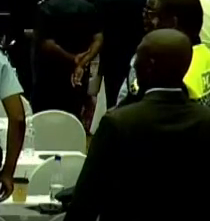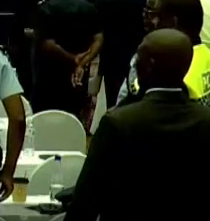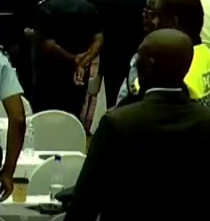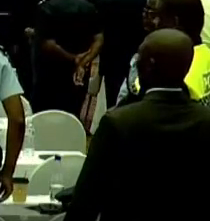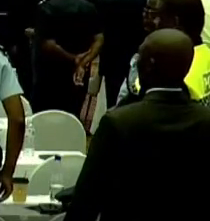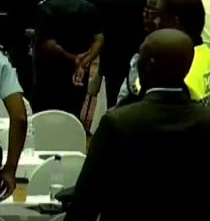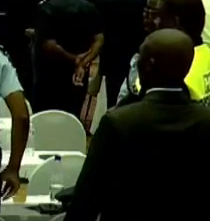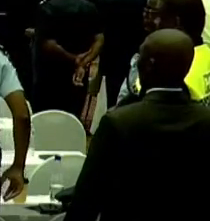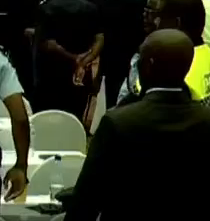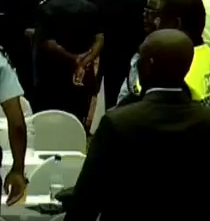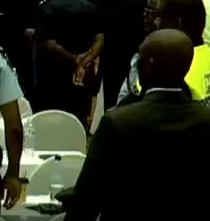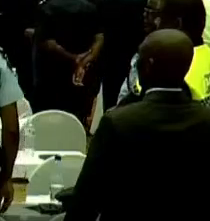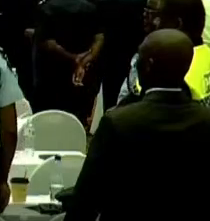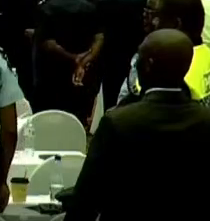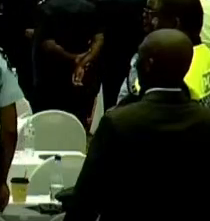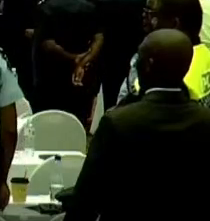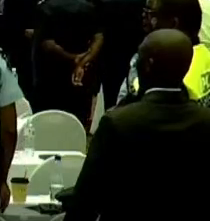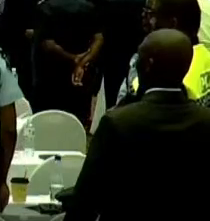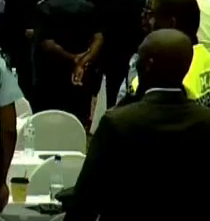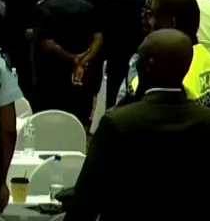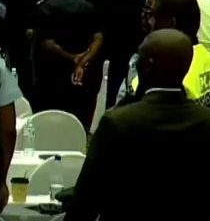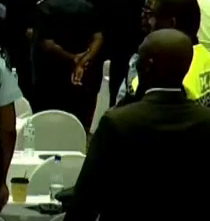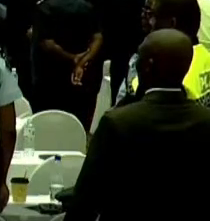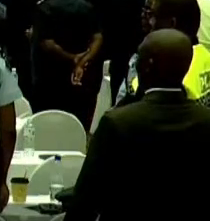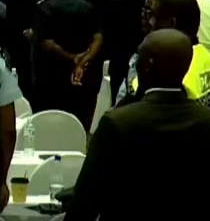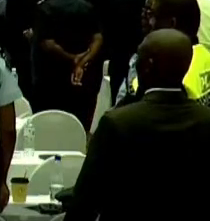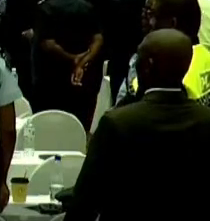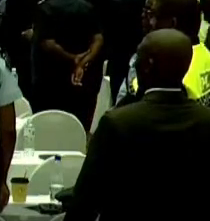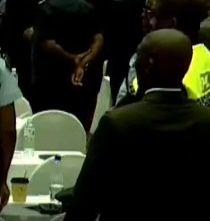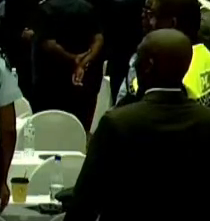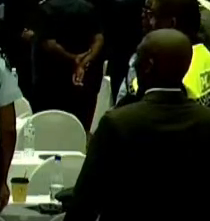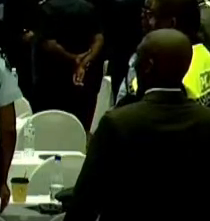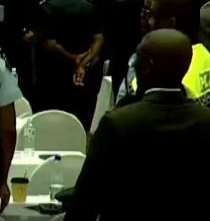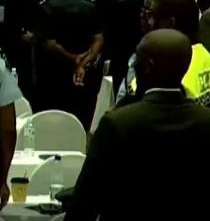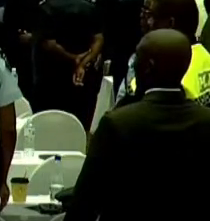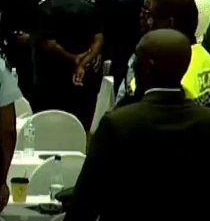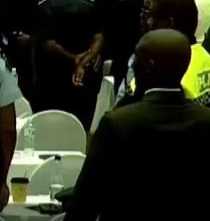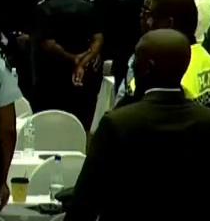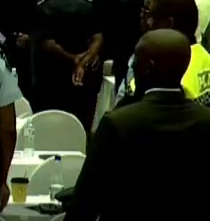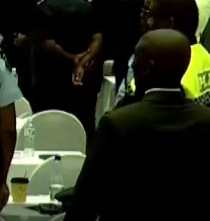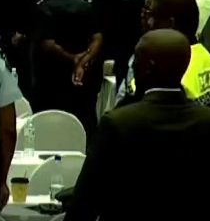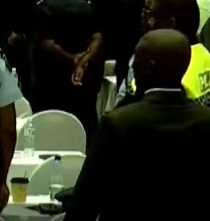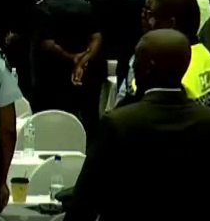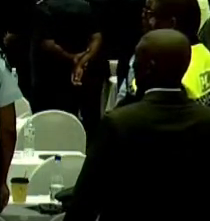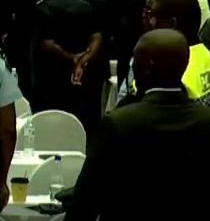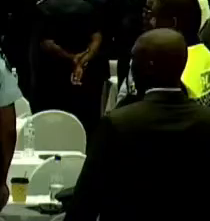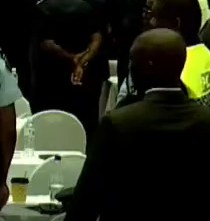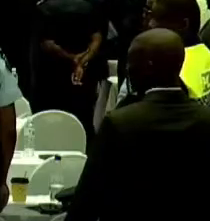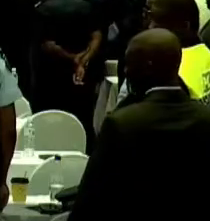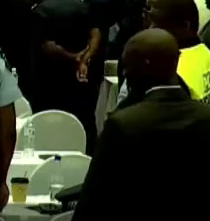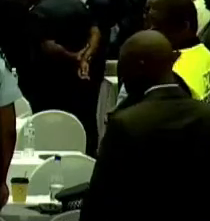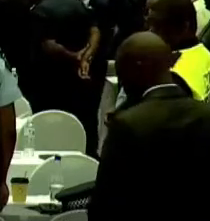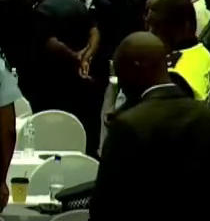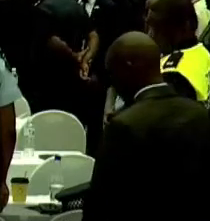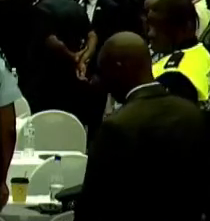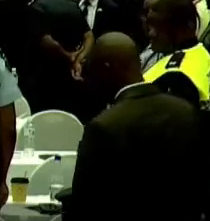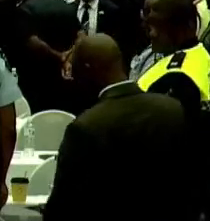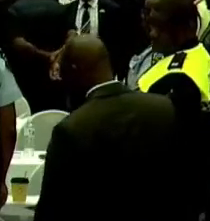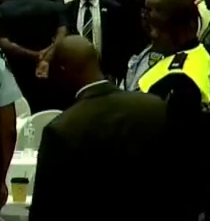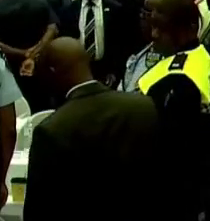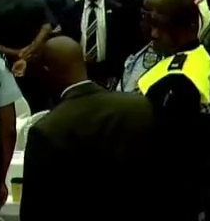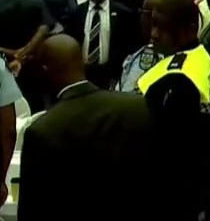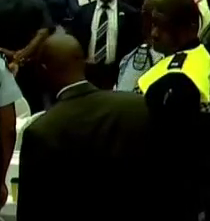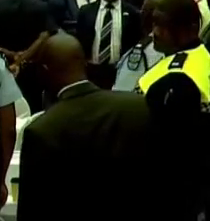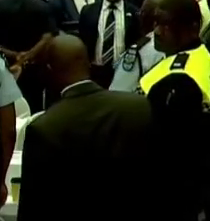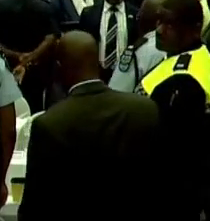with various panel discussions and of course a lot of conversations around what this